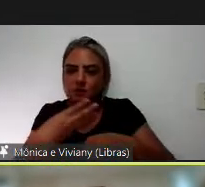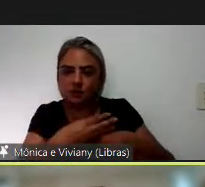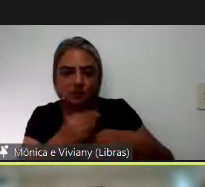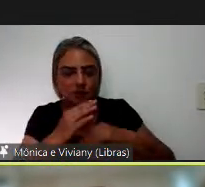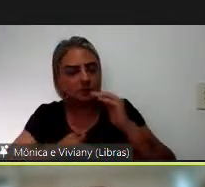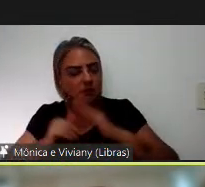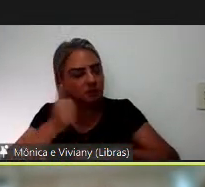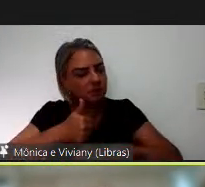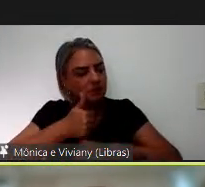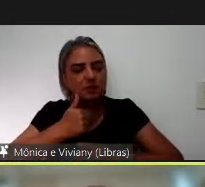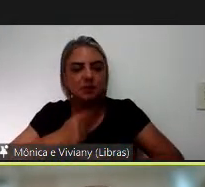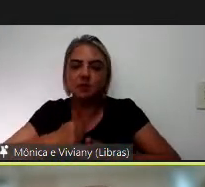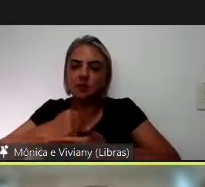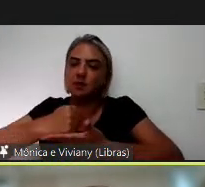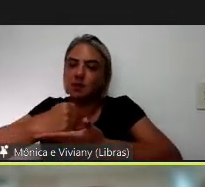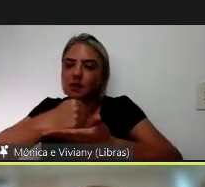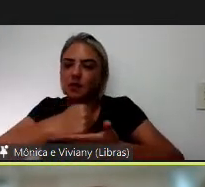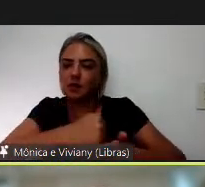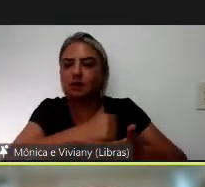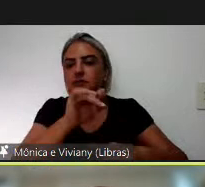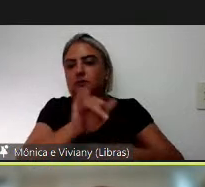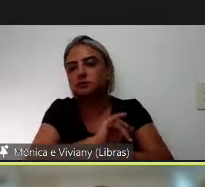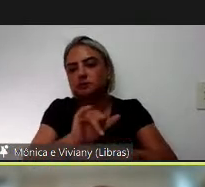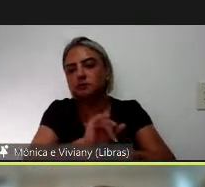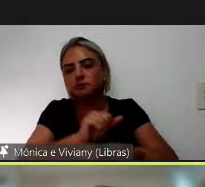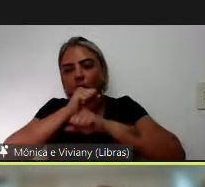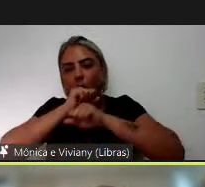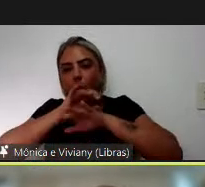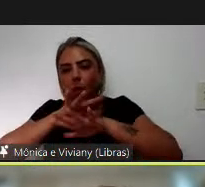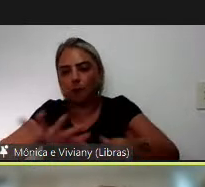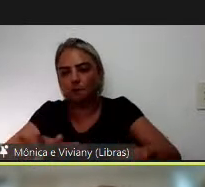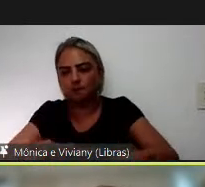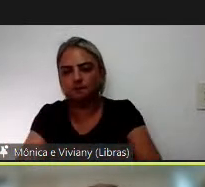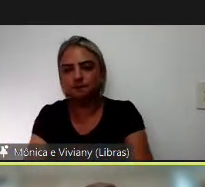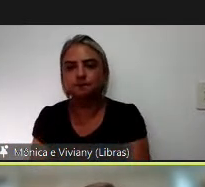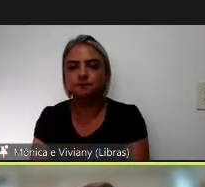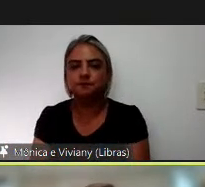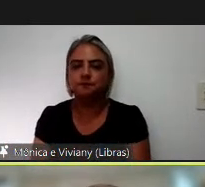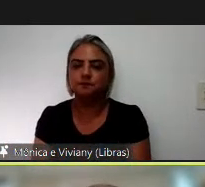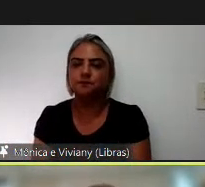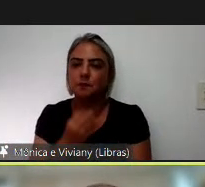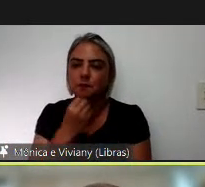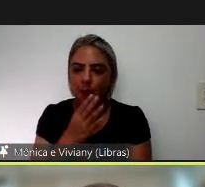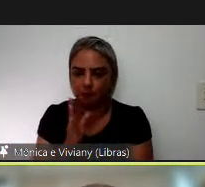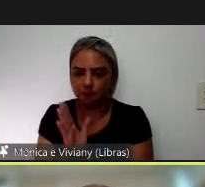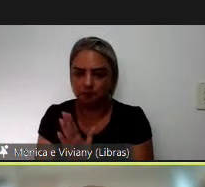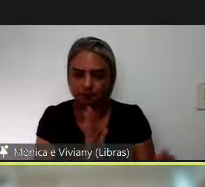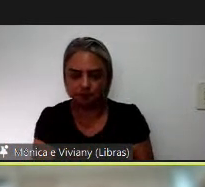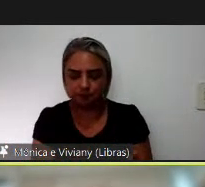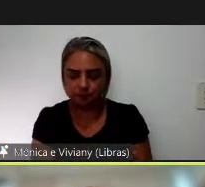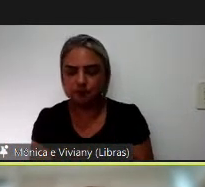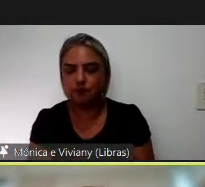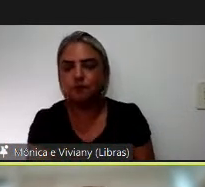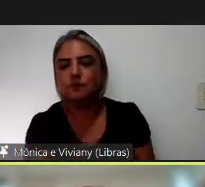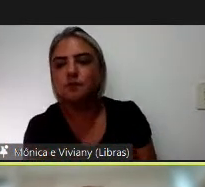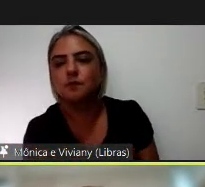attend this municipalities and states requirements to support the strategies. So